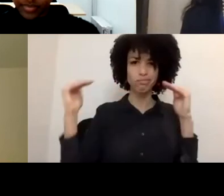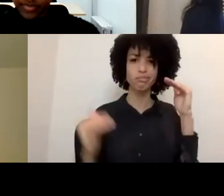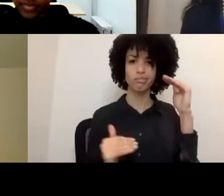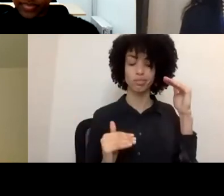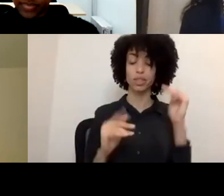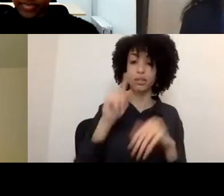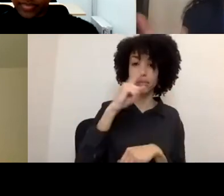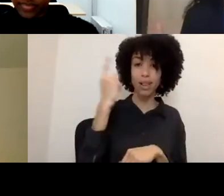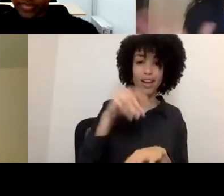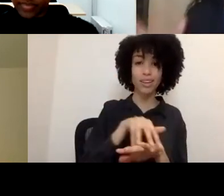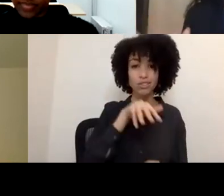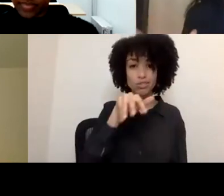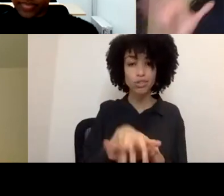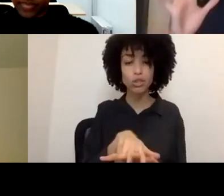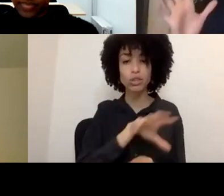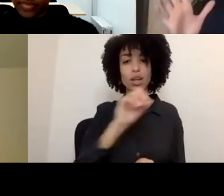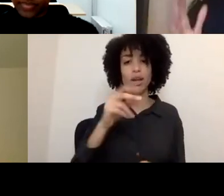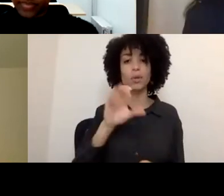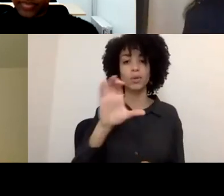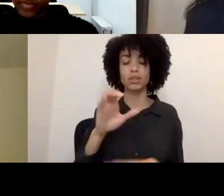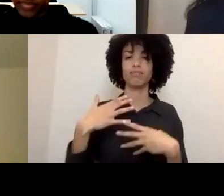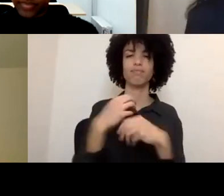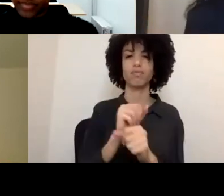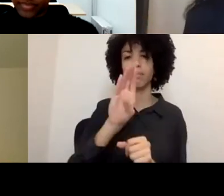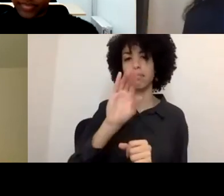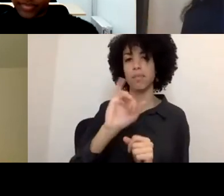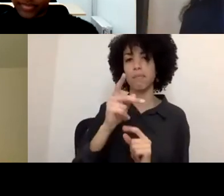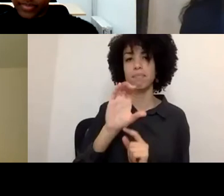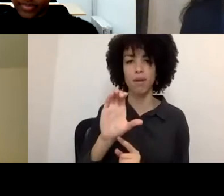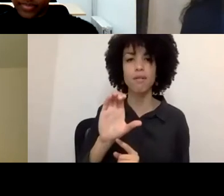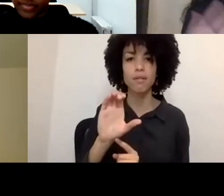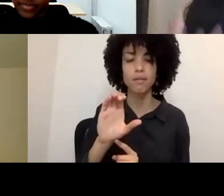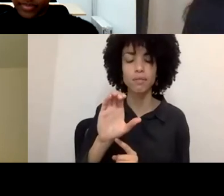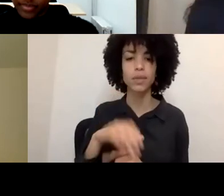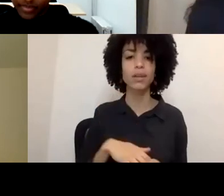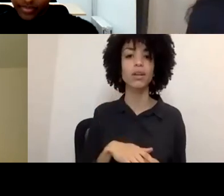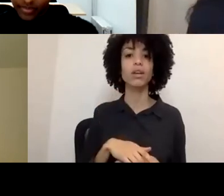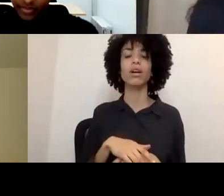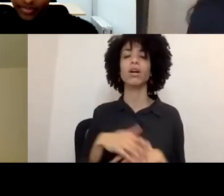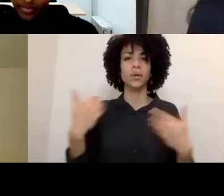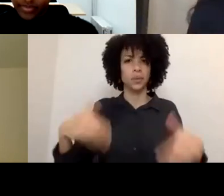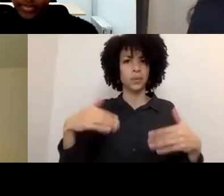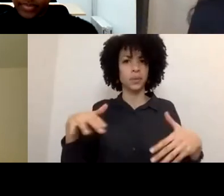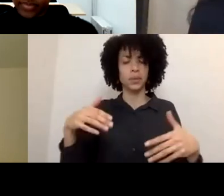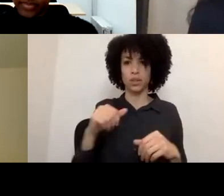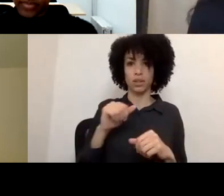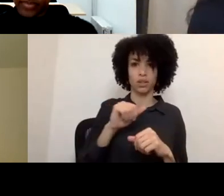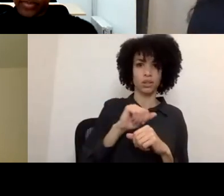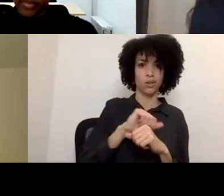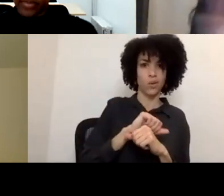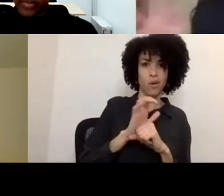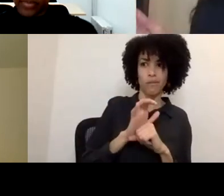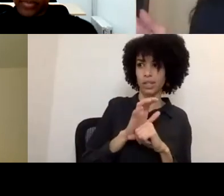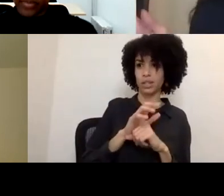of color, who I'll refer to with the acronym BIPOC throughout this conversation, we're seeing them disproportionately impacted by unjust systems